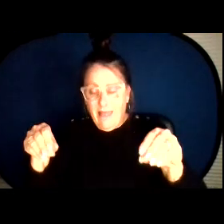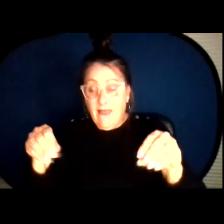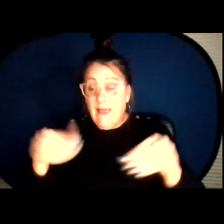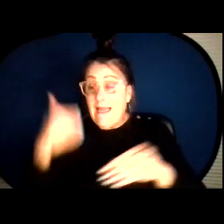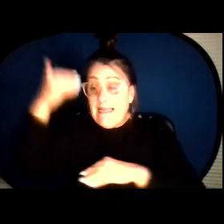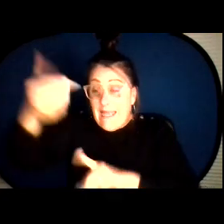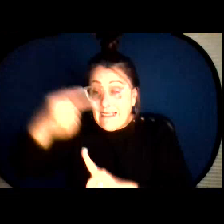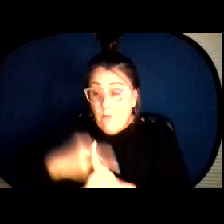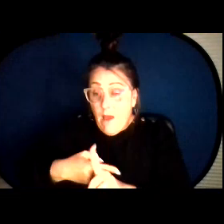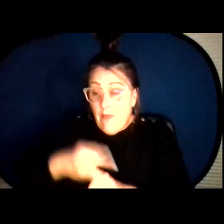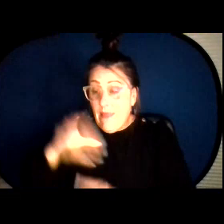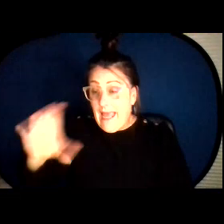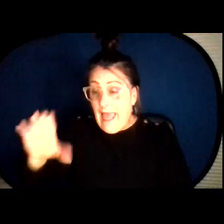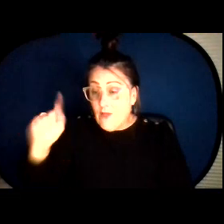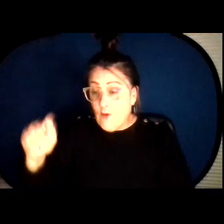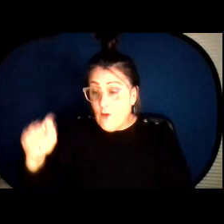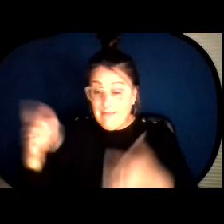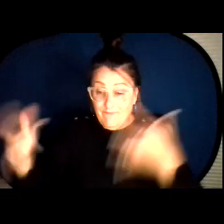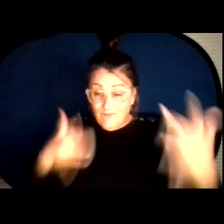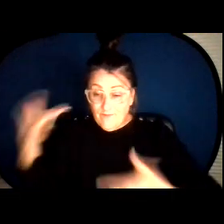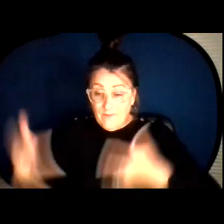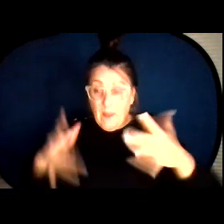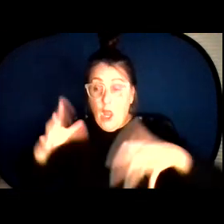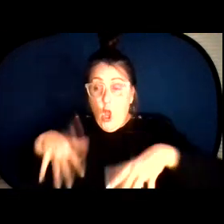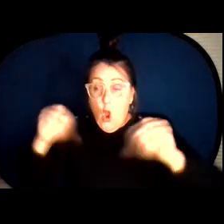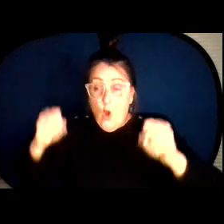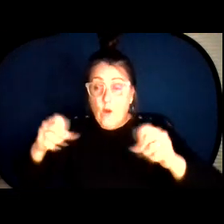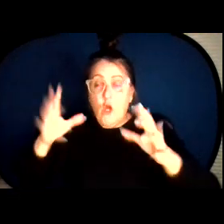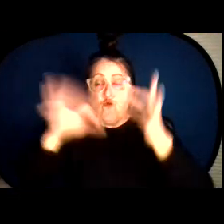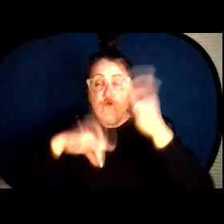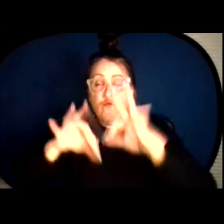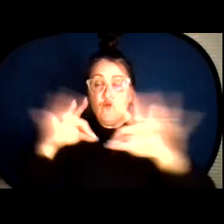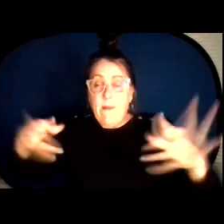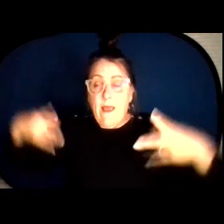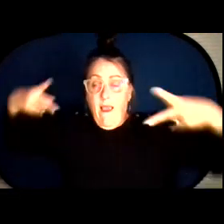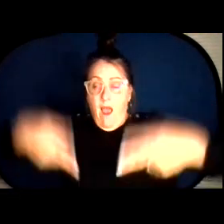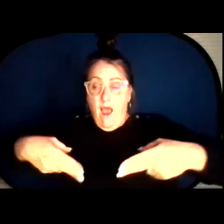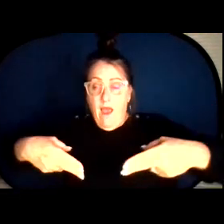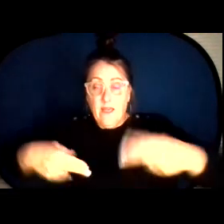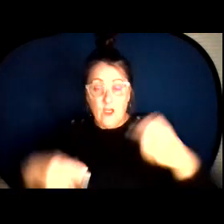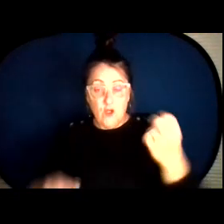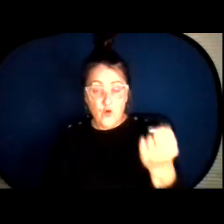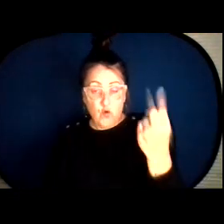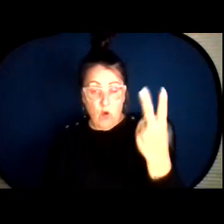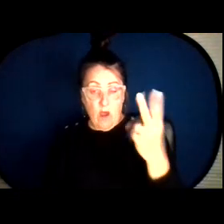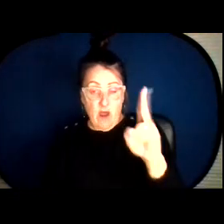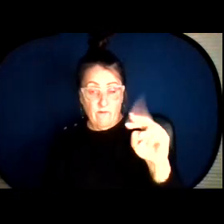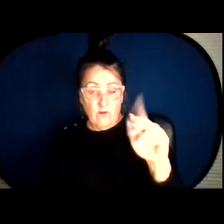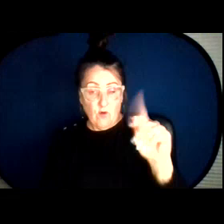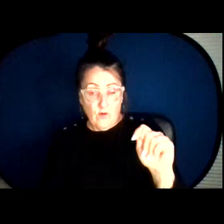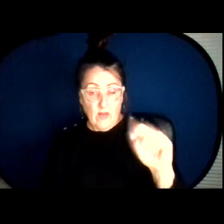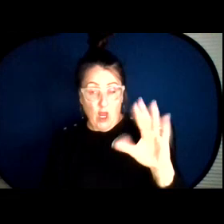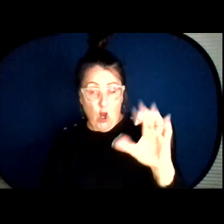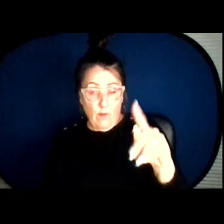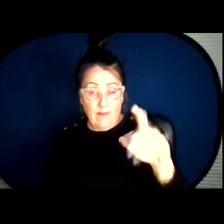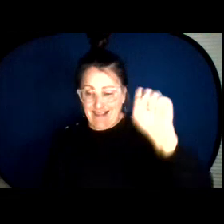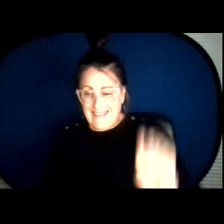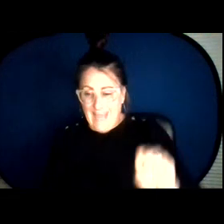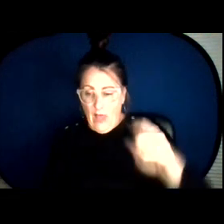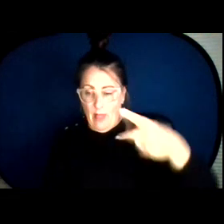to celebrate with another HRE who will be hosting a ribbon-cutting ceremony for a 12-unit apartment complex in South Pasadena. Next